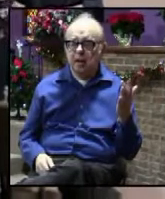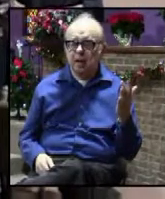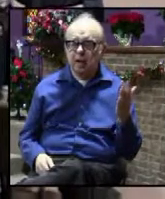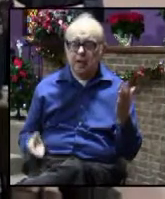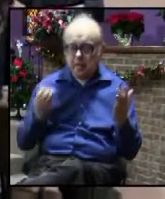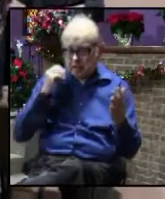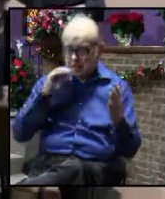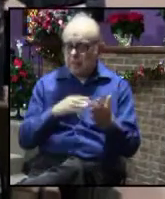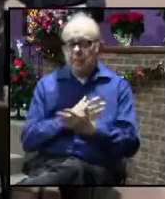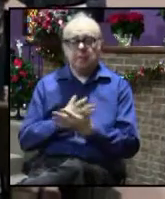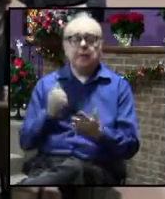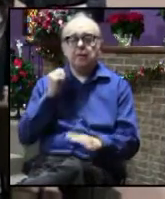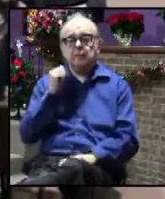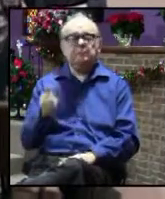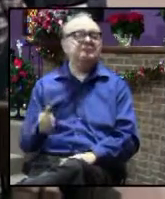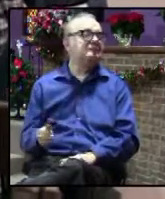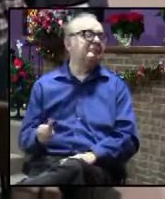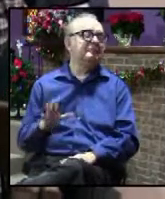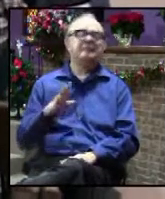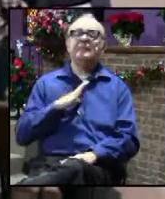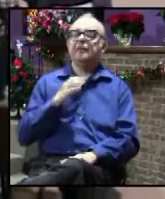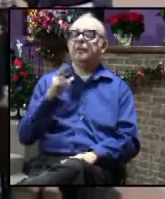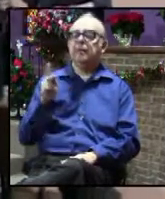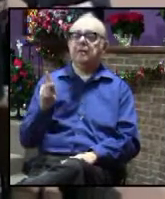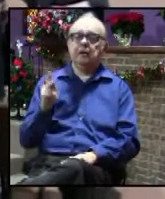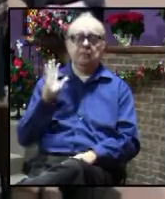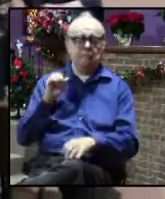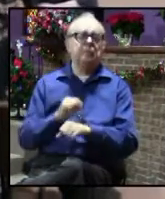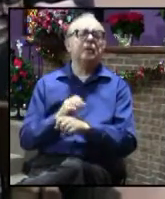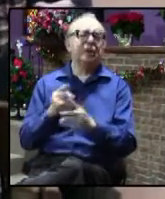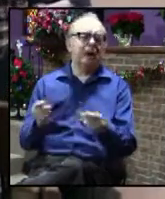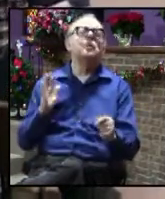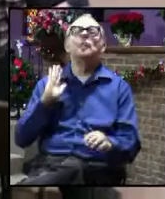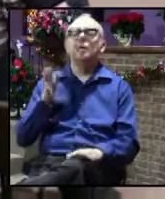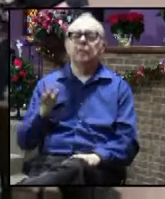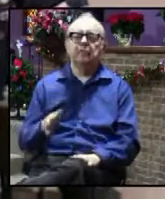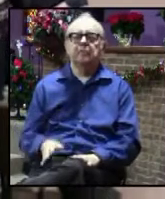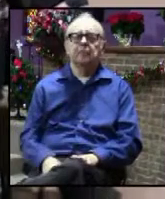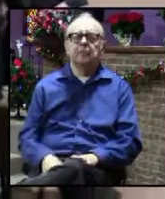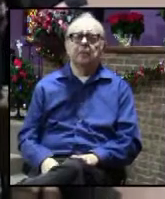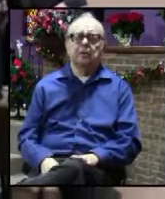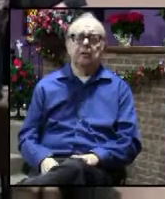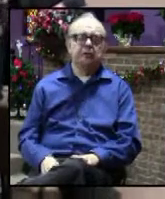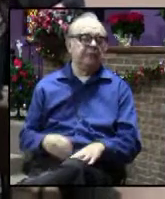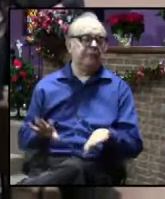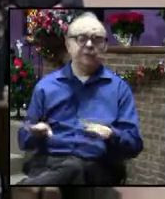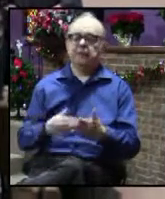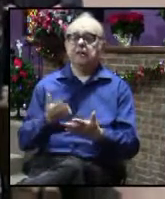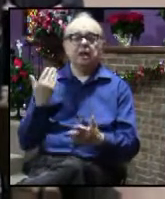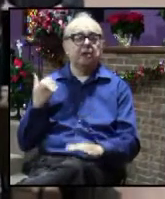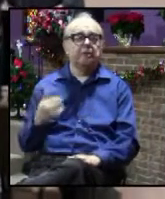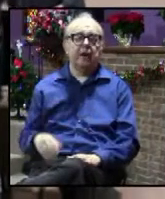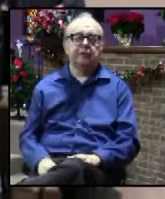If I lose everything tomorrow, it's okay. It'll work out. Been there, done that one.